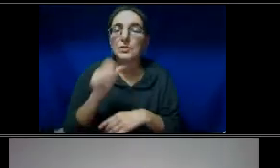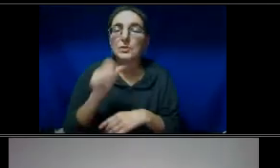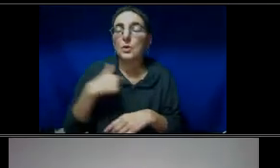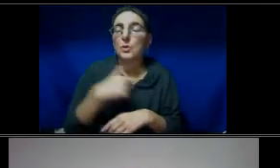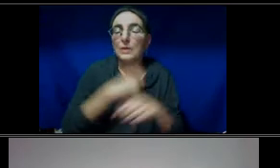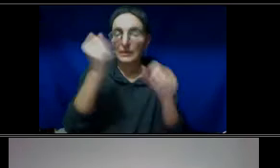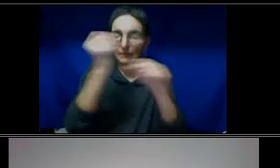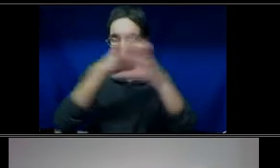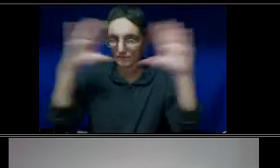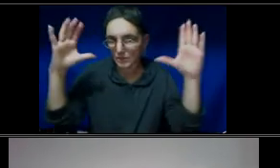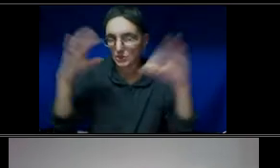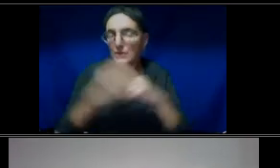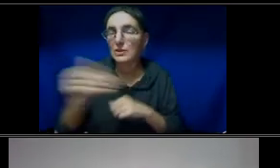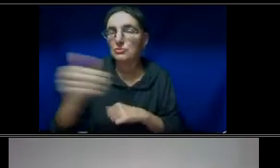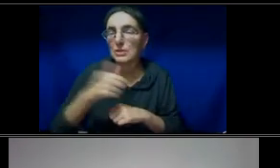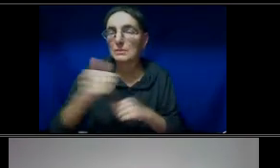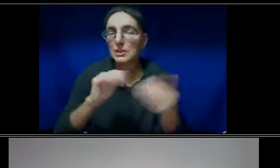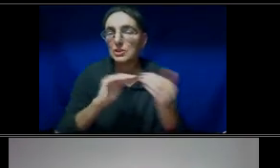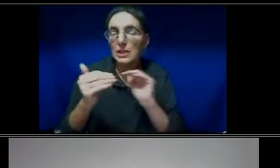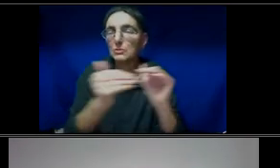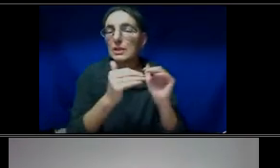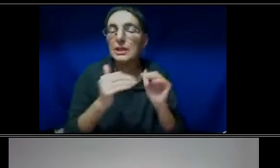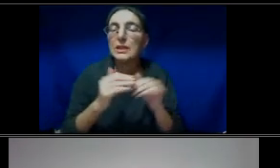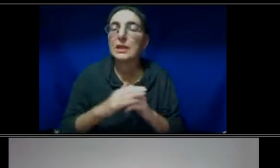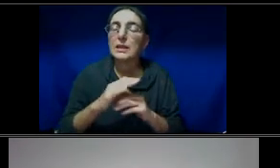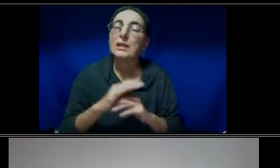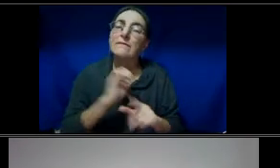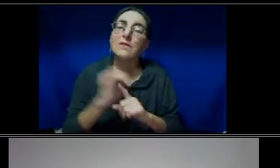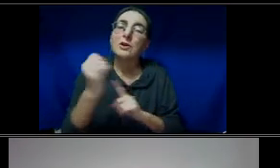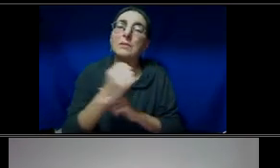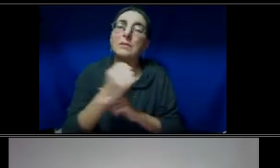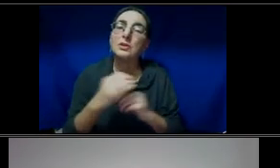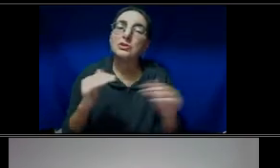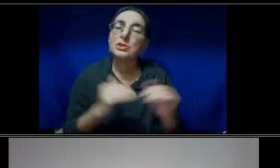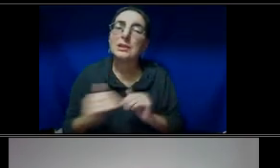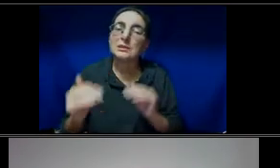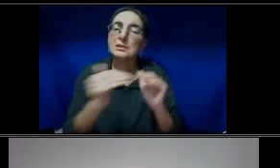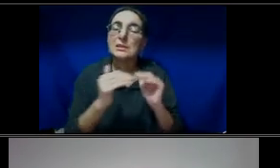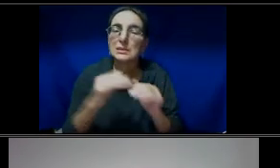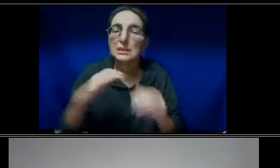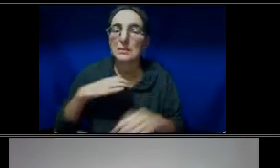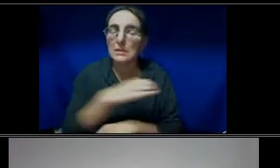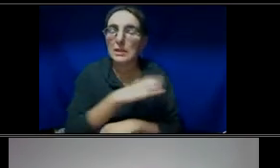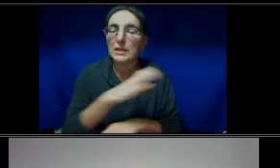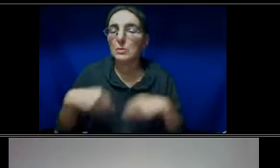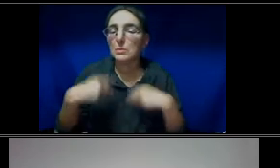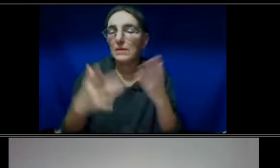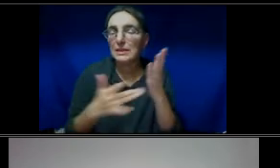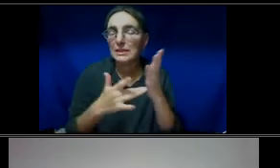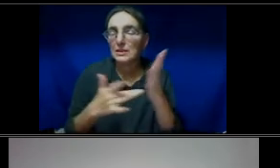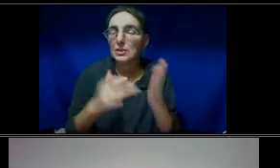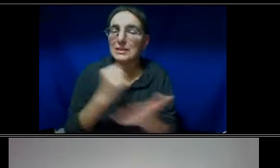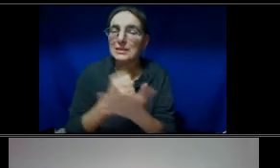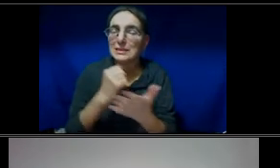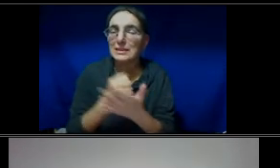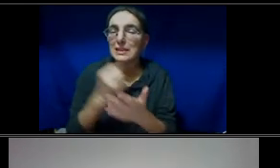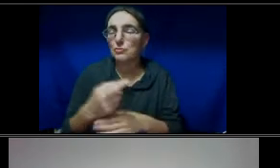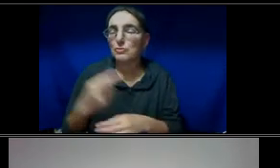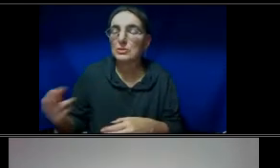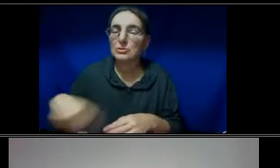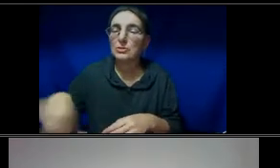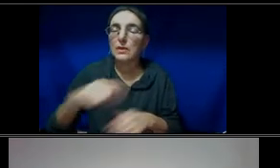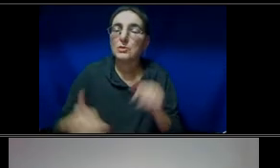this Transportation Equity and Environmental Justice Advisory Committee will provide technical assistance and resources to those most impacted